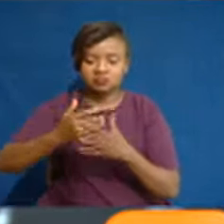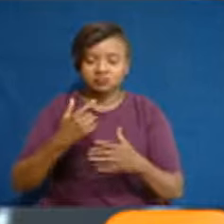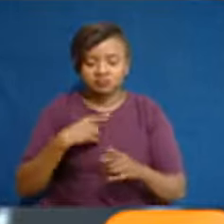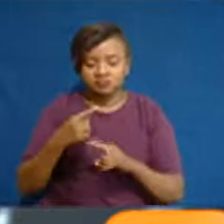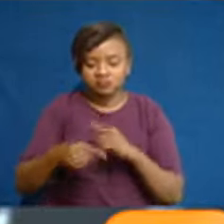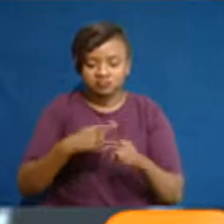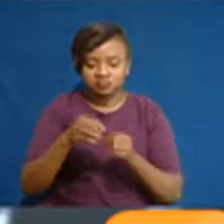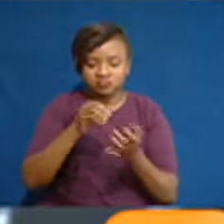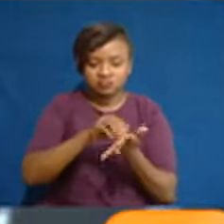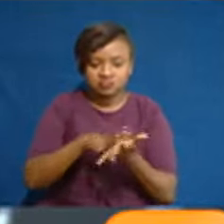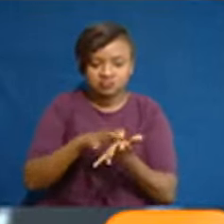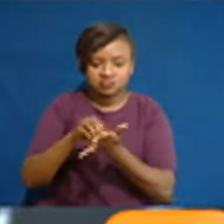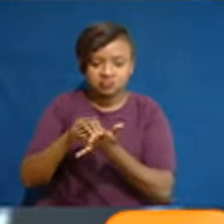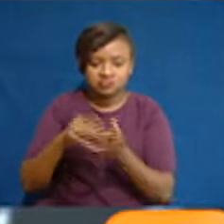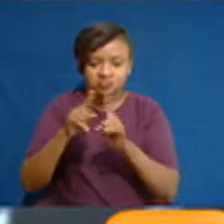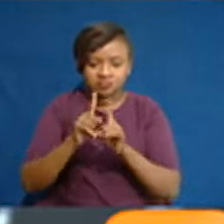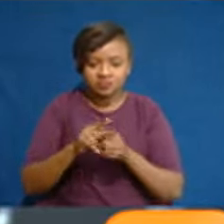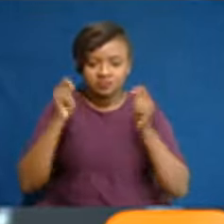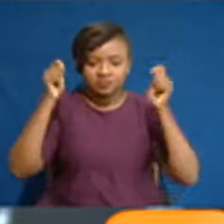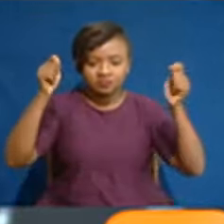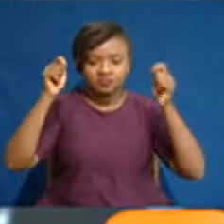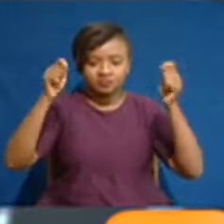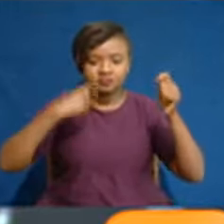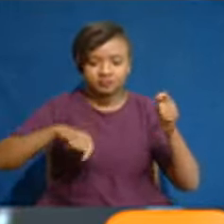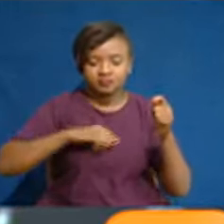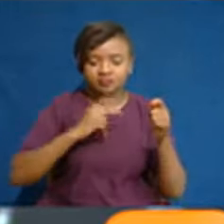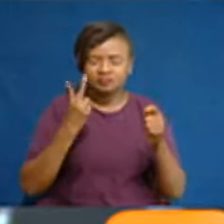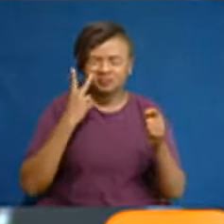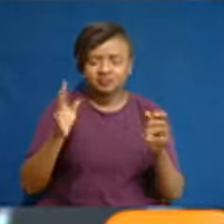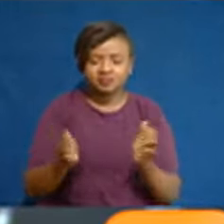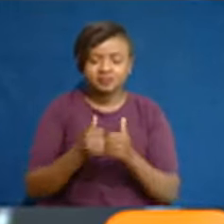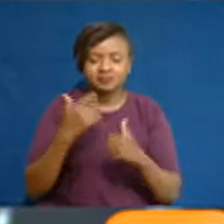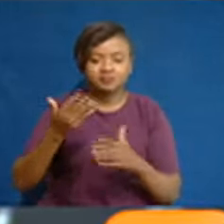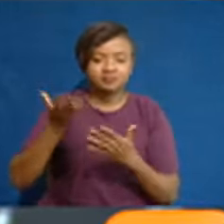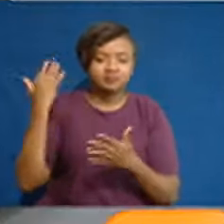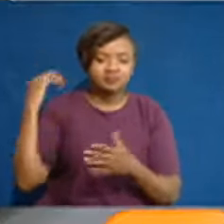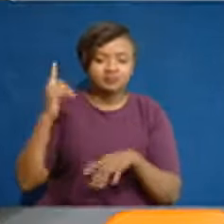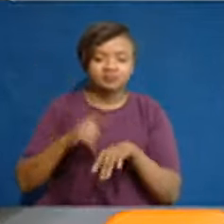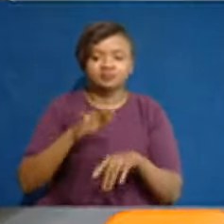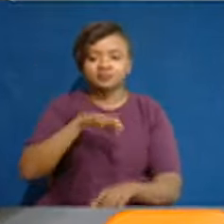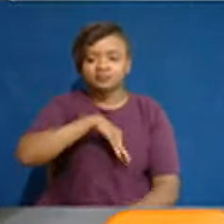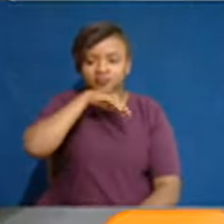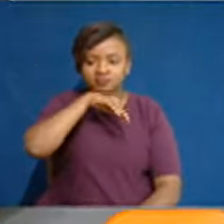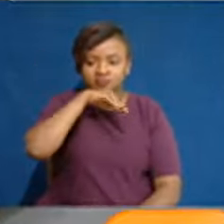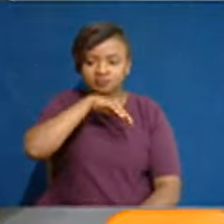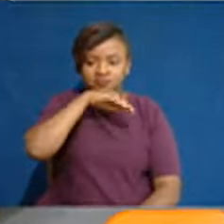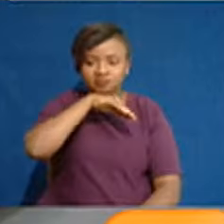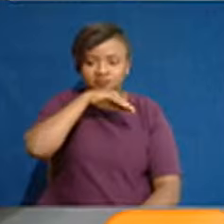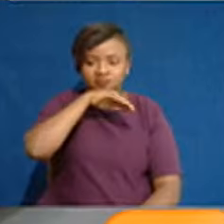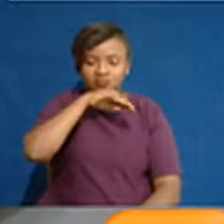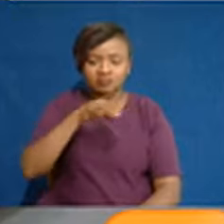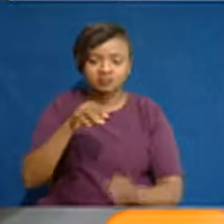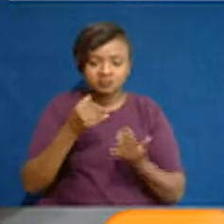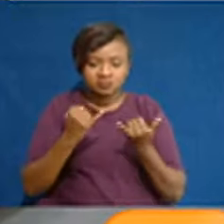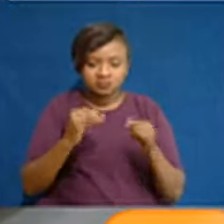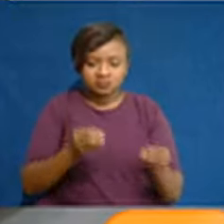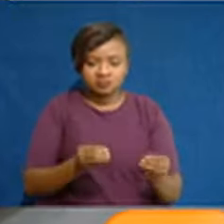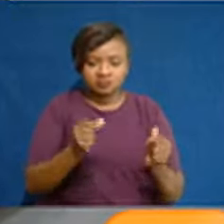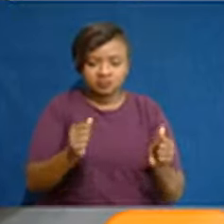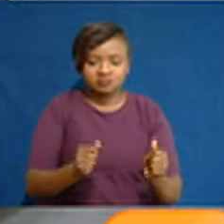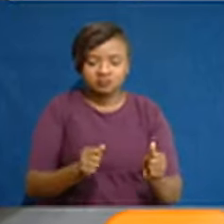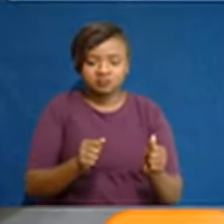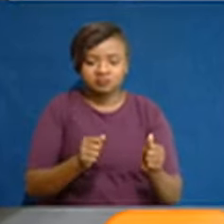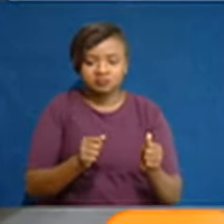violations. And if you look at the protests that were done during, you know, Raila's time when he was trying to address that question for his own reasons.